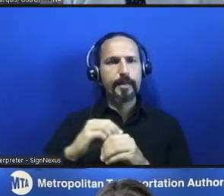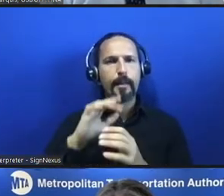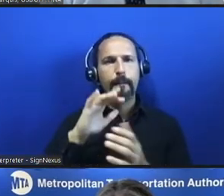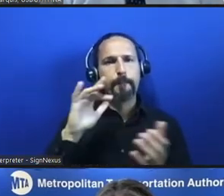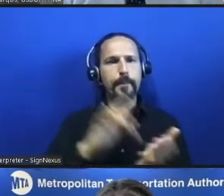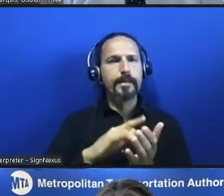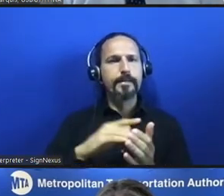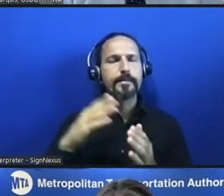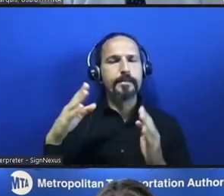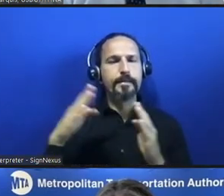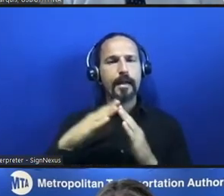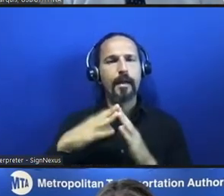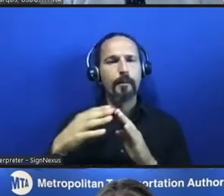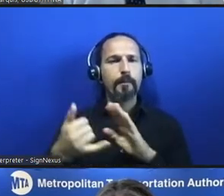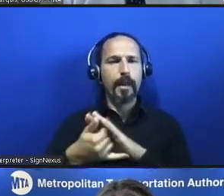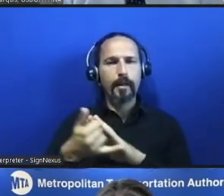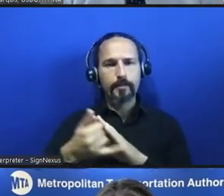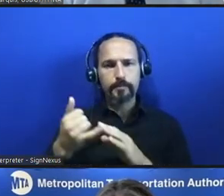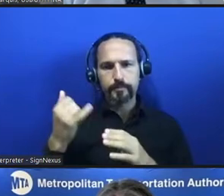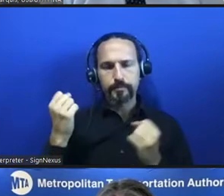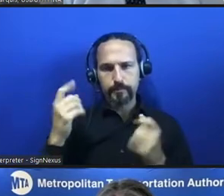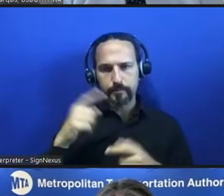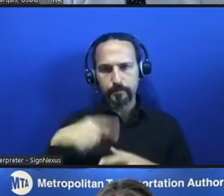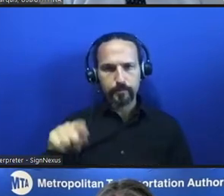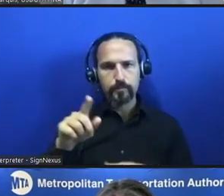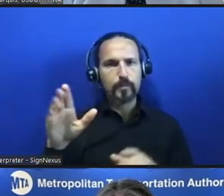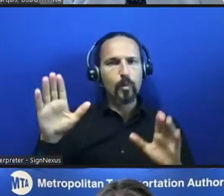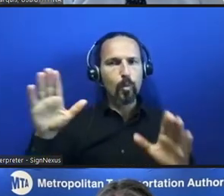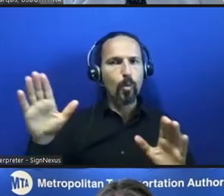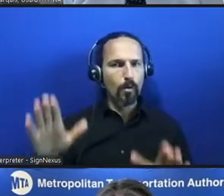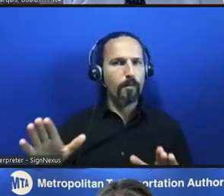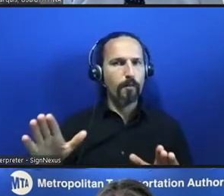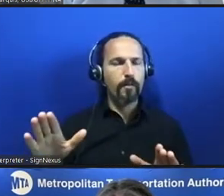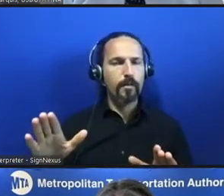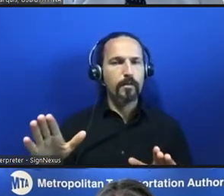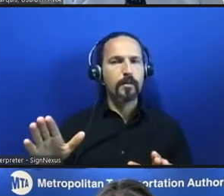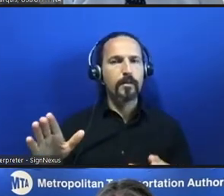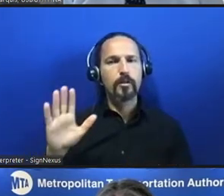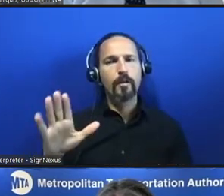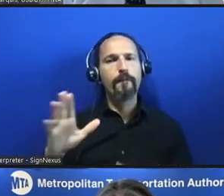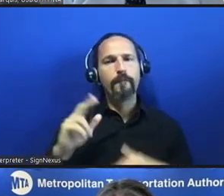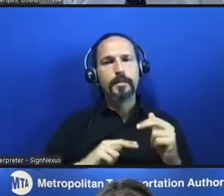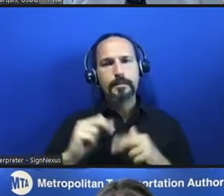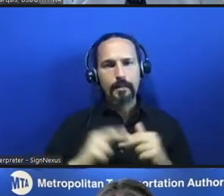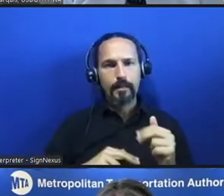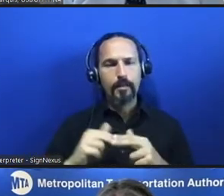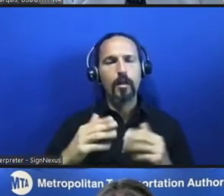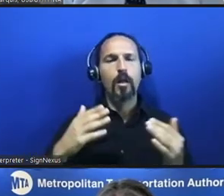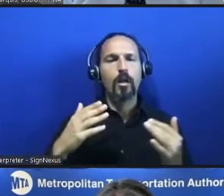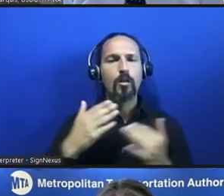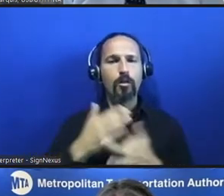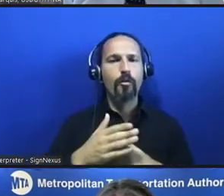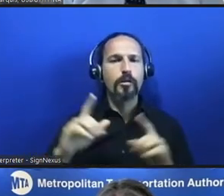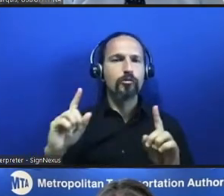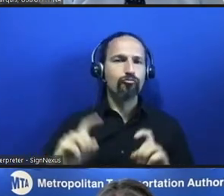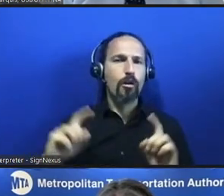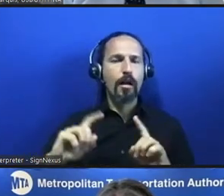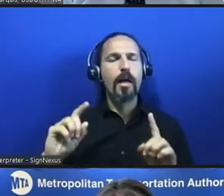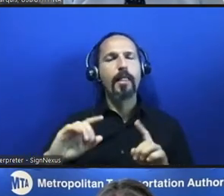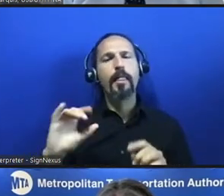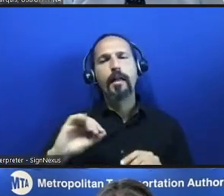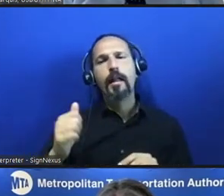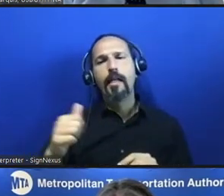Midtown Manhattan through many of your wonderful wonderful facilities through trials and many